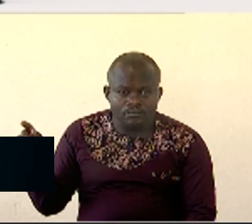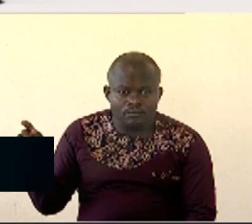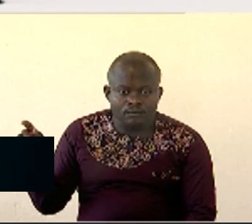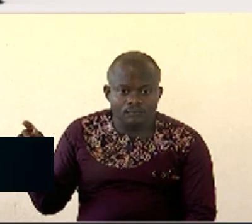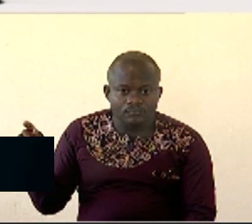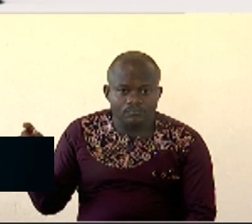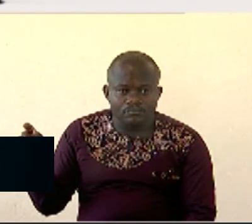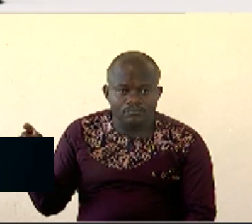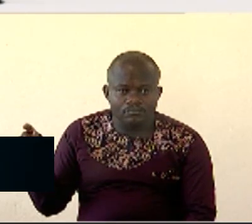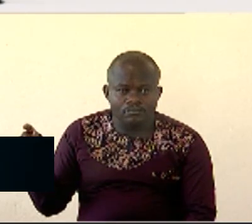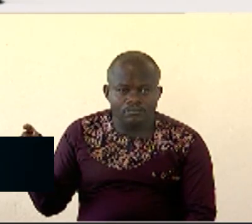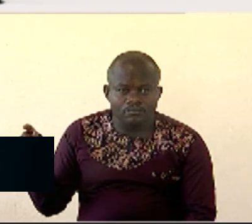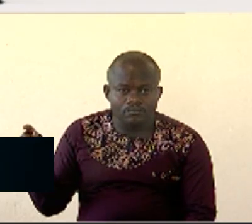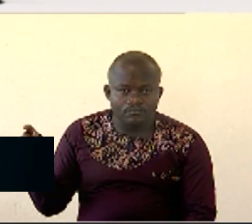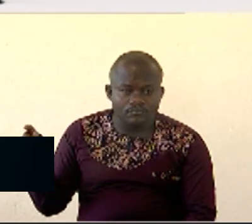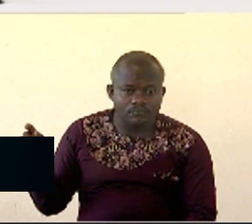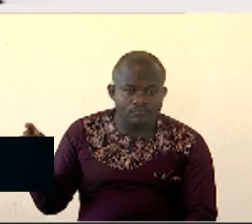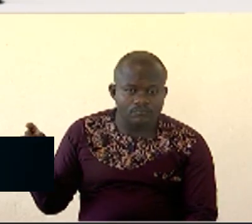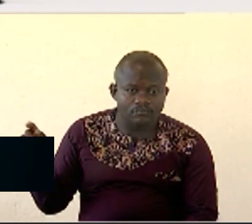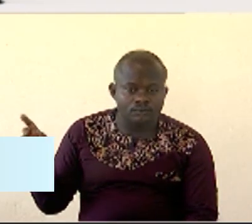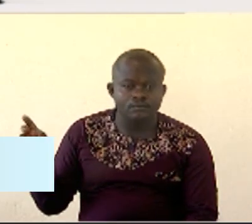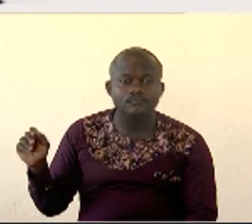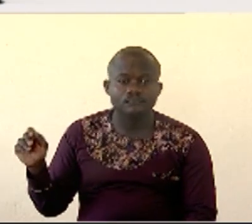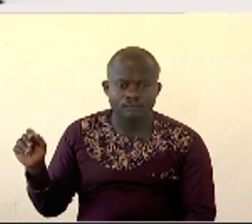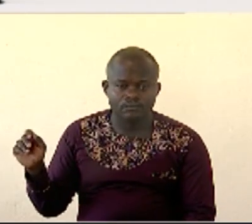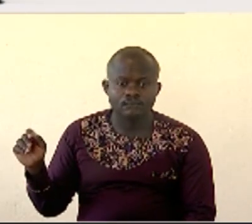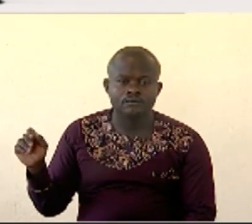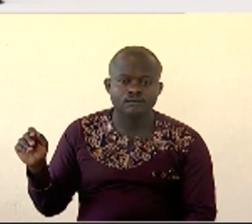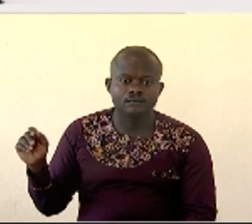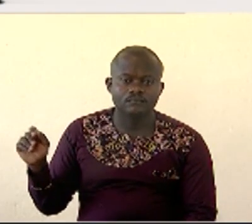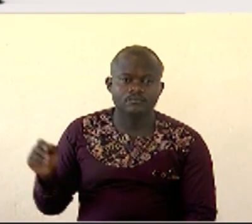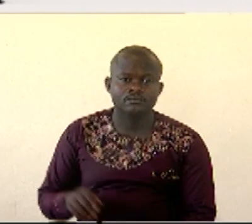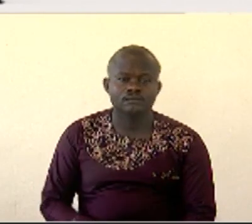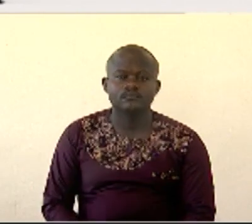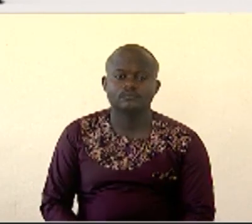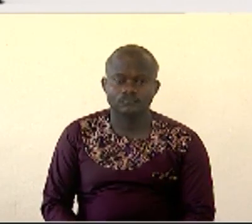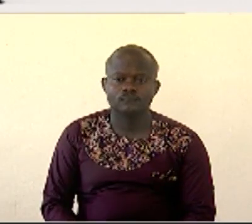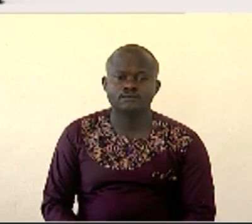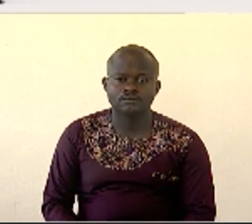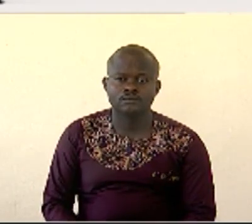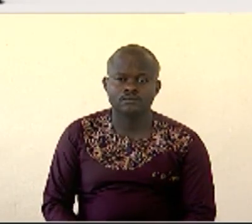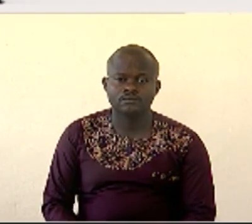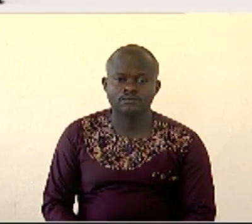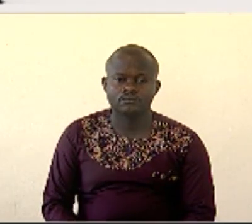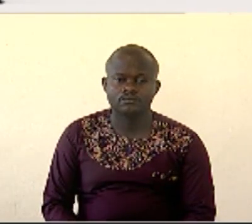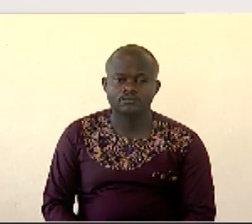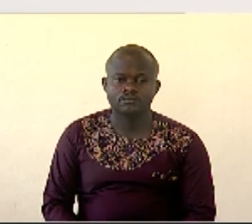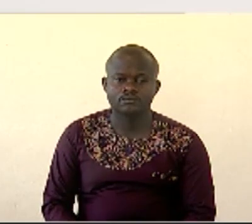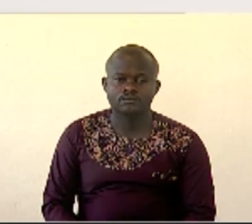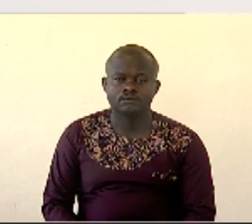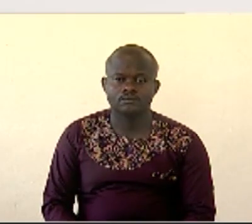diffuse via the stomatas into the leaf. And this will be able to reduce the rate of